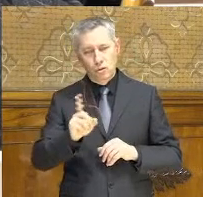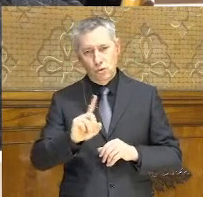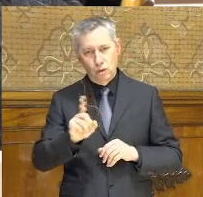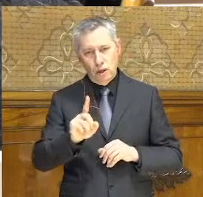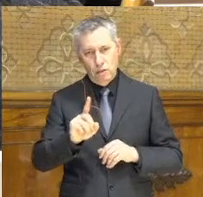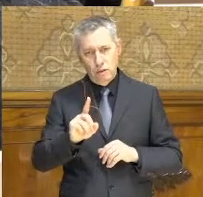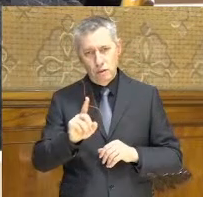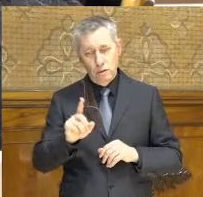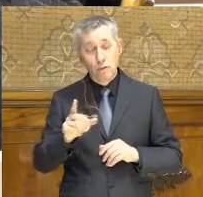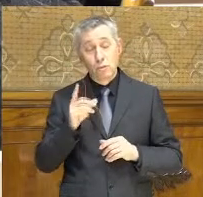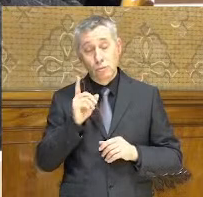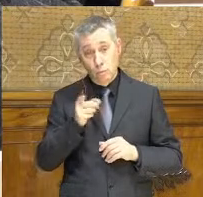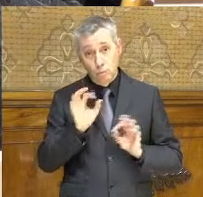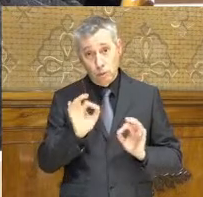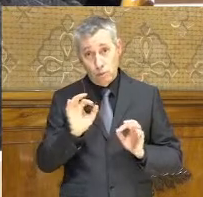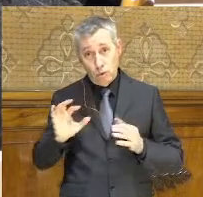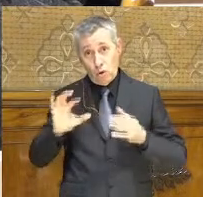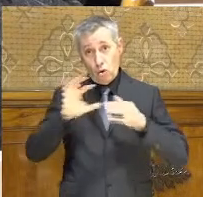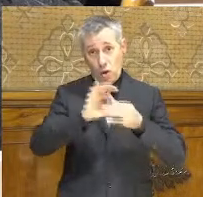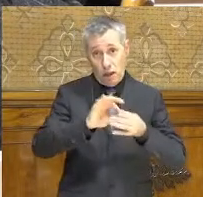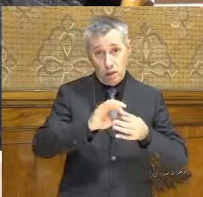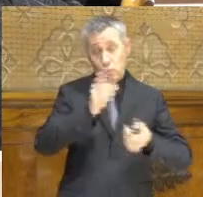political regimes of our time.